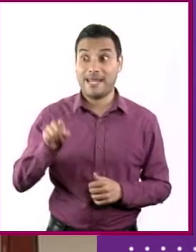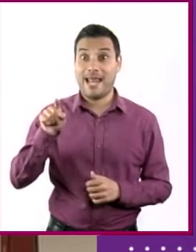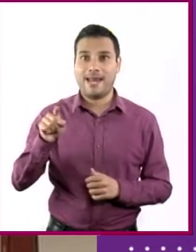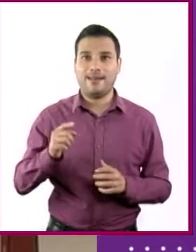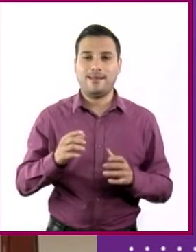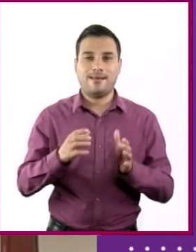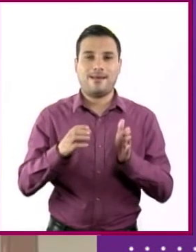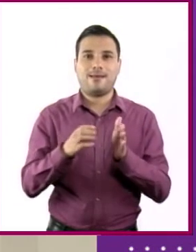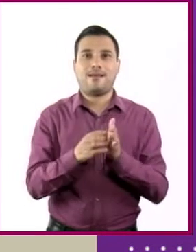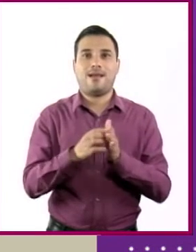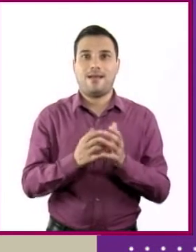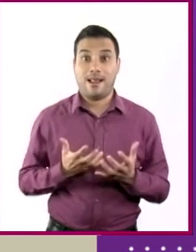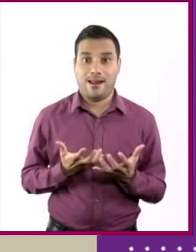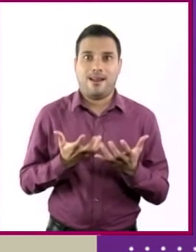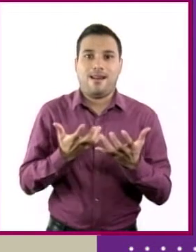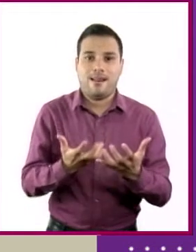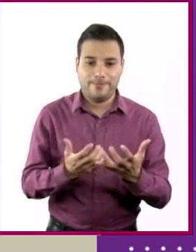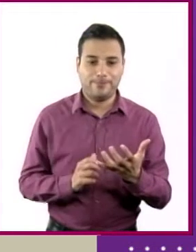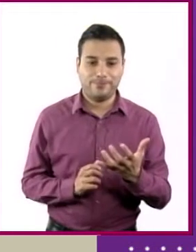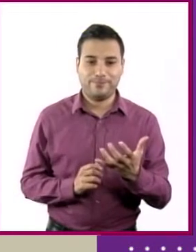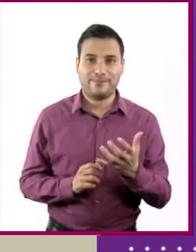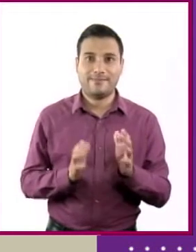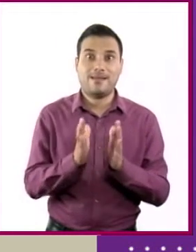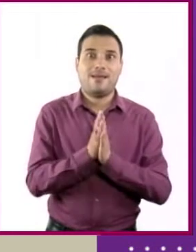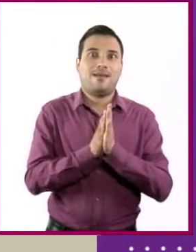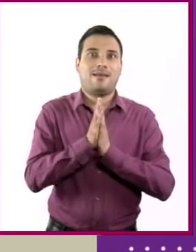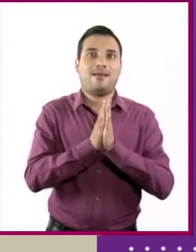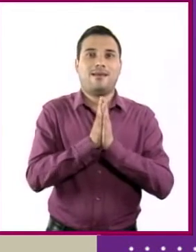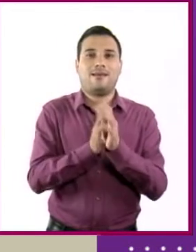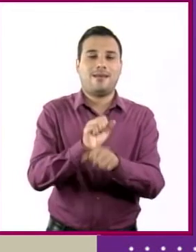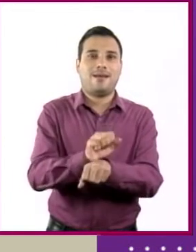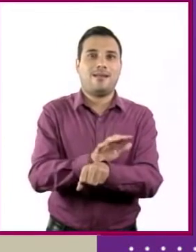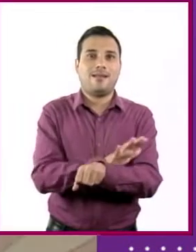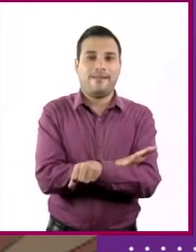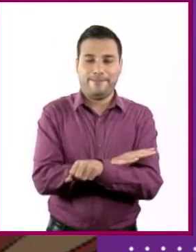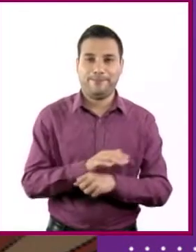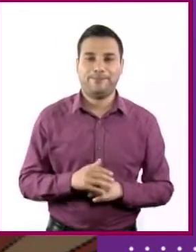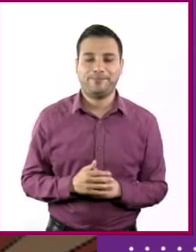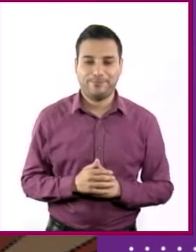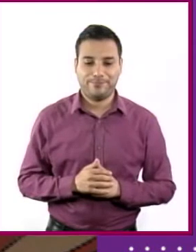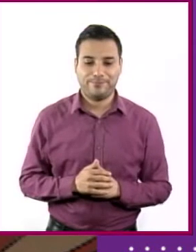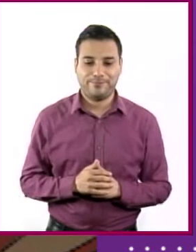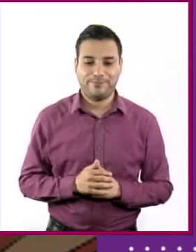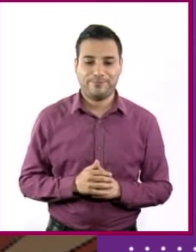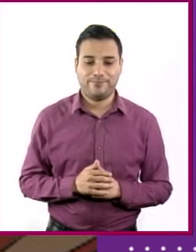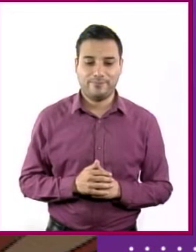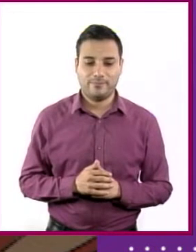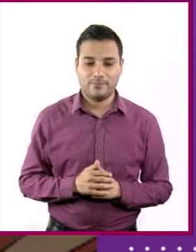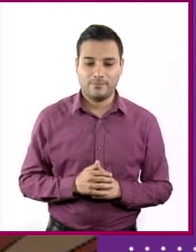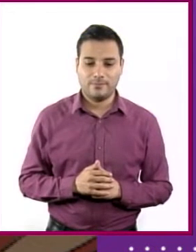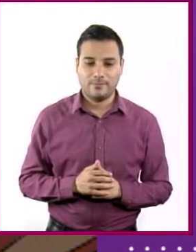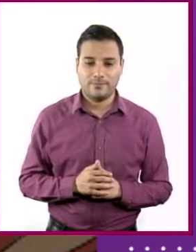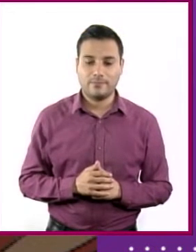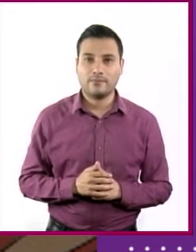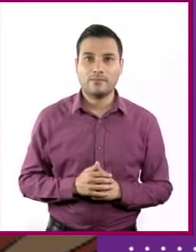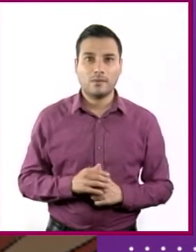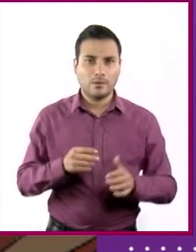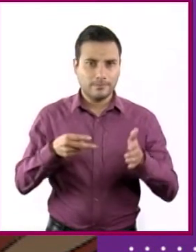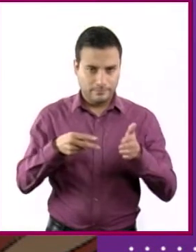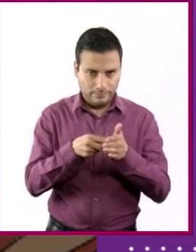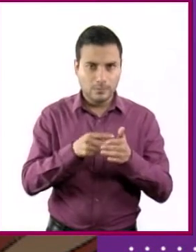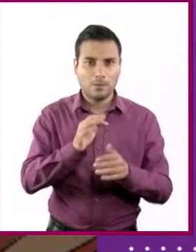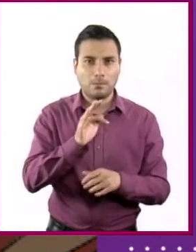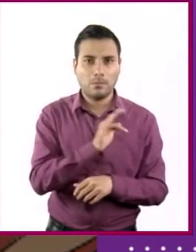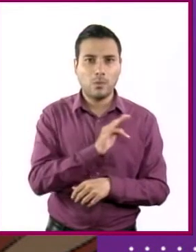box. He was very excited. He could plug it in, but he